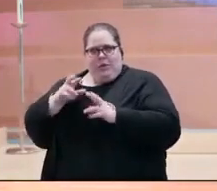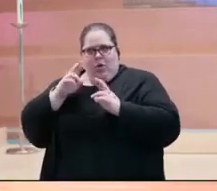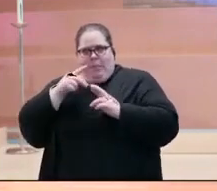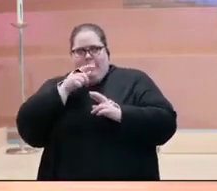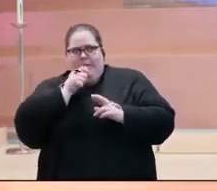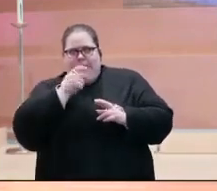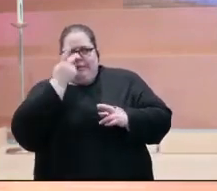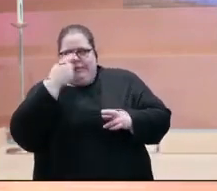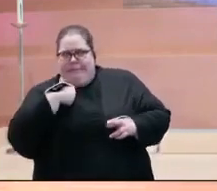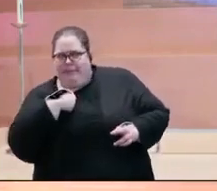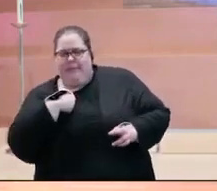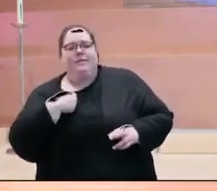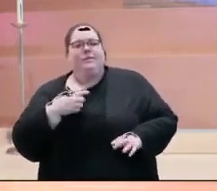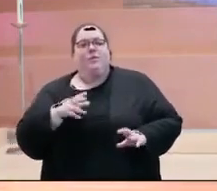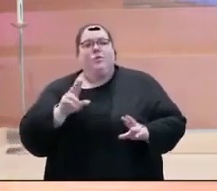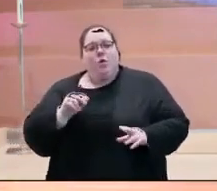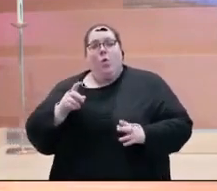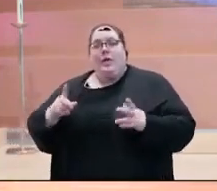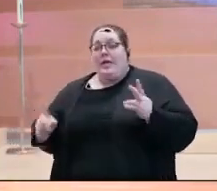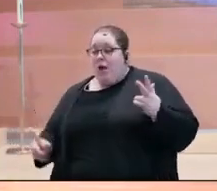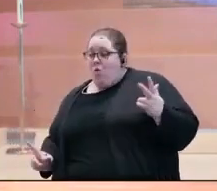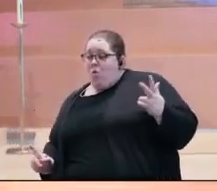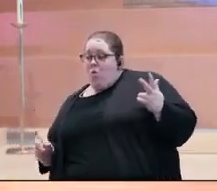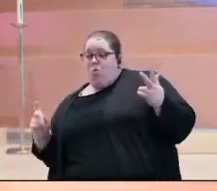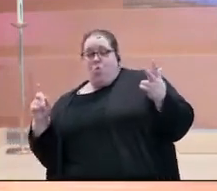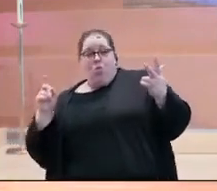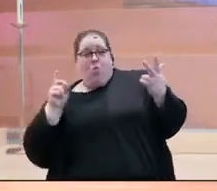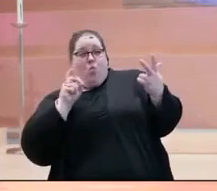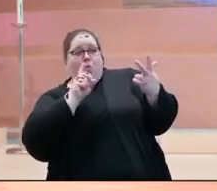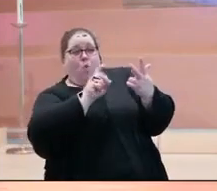me, right? No, he jumps up and he runs out